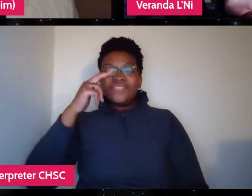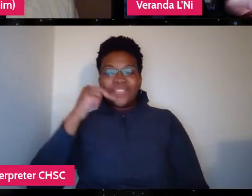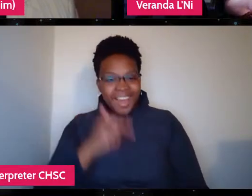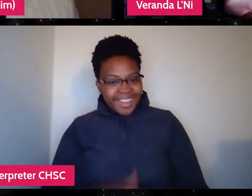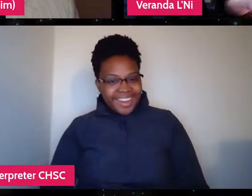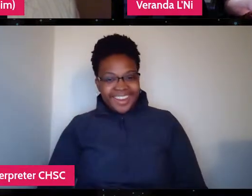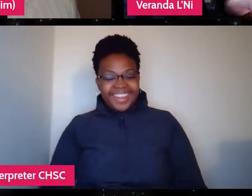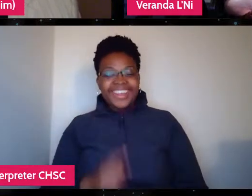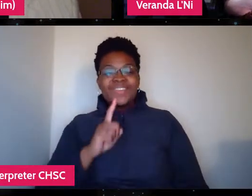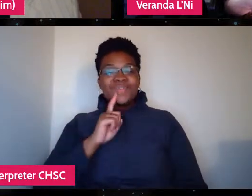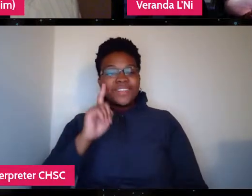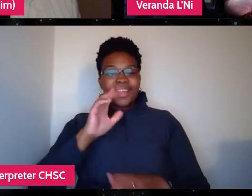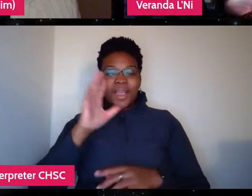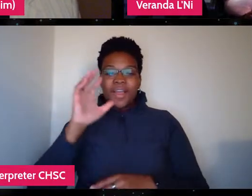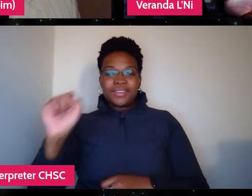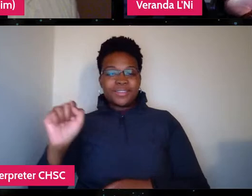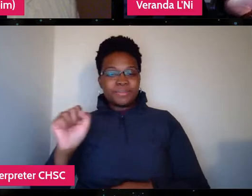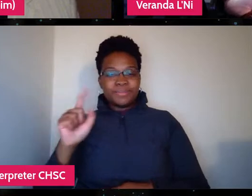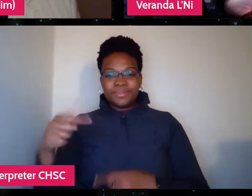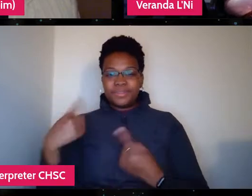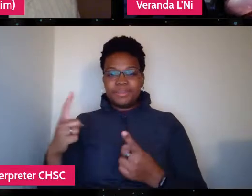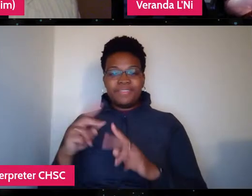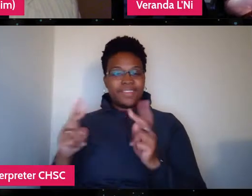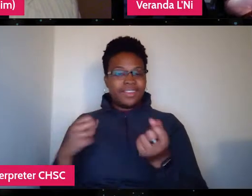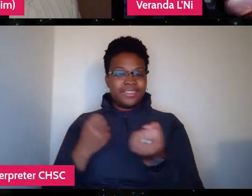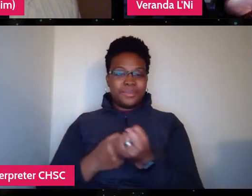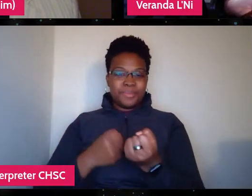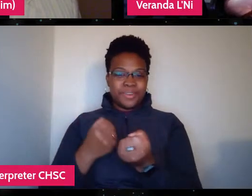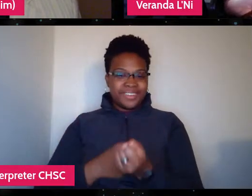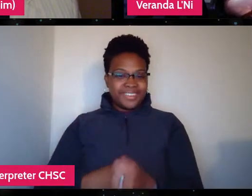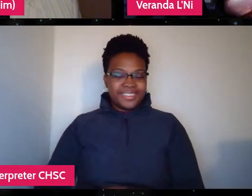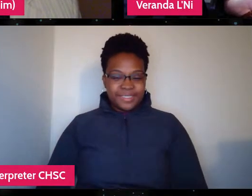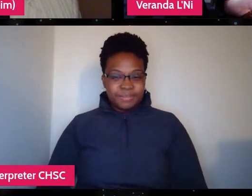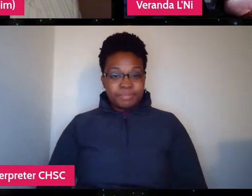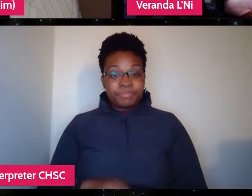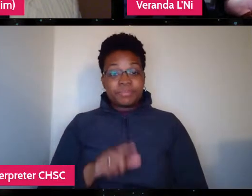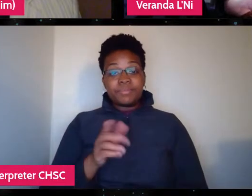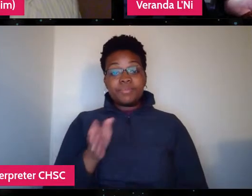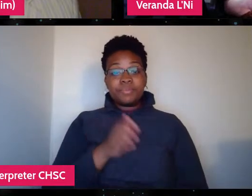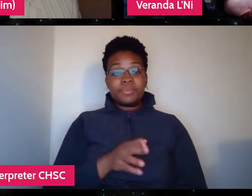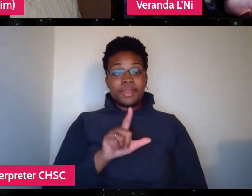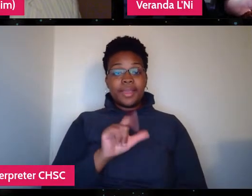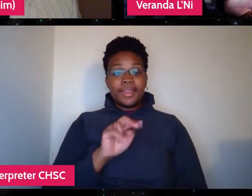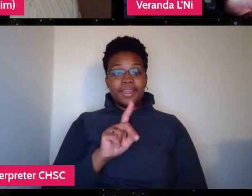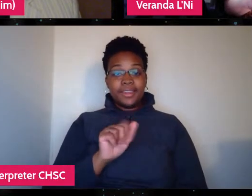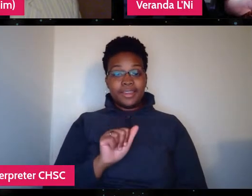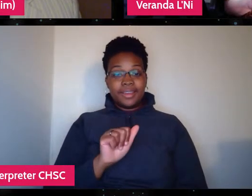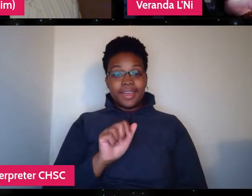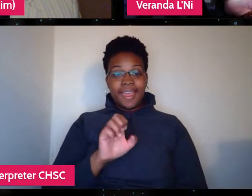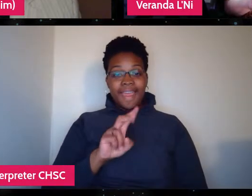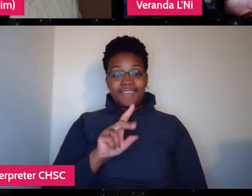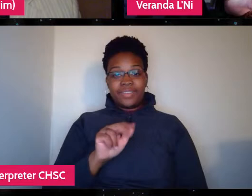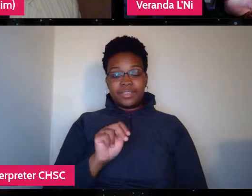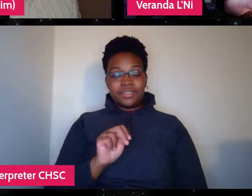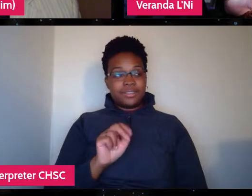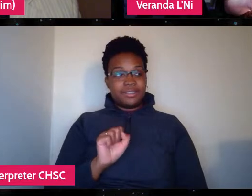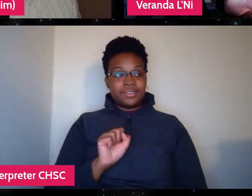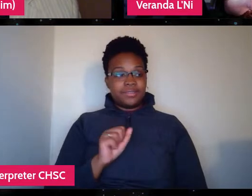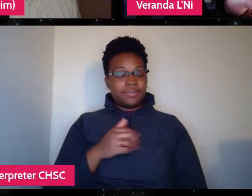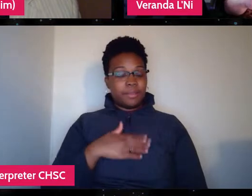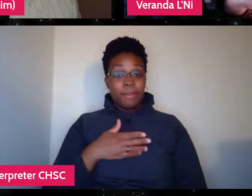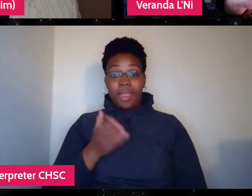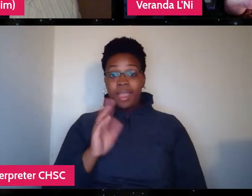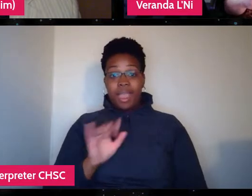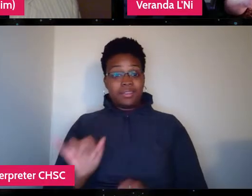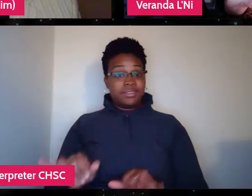it was really awesome. She's been so supportive. Linda Evans, oh my God. I mean, same